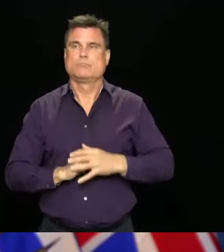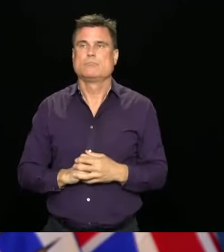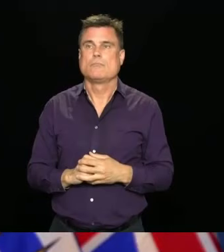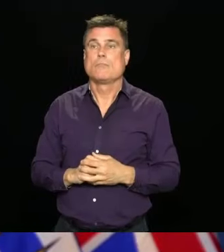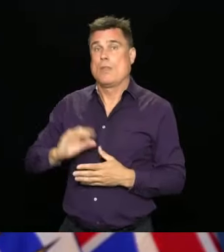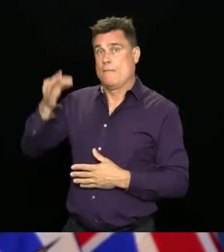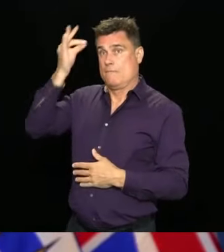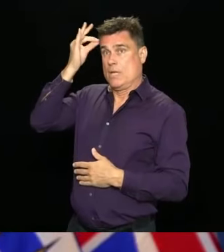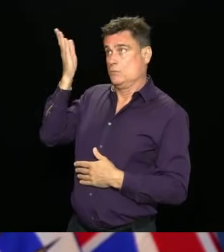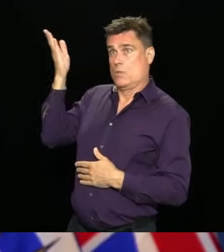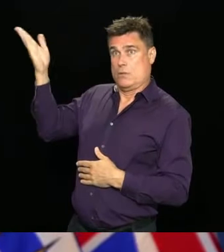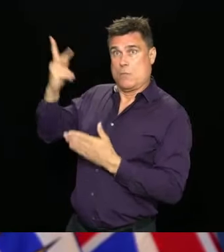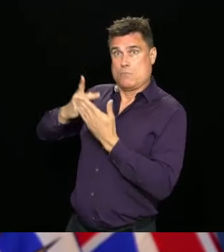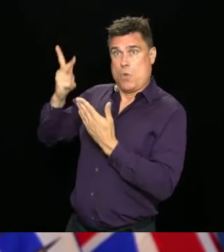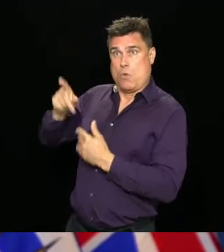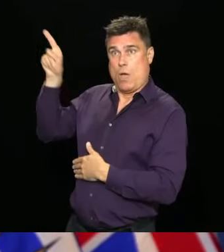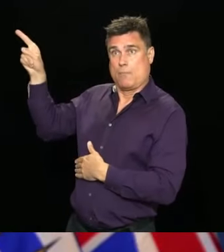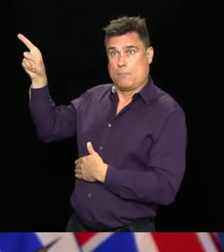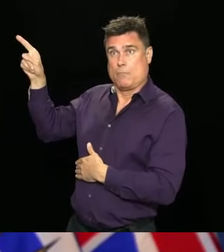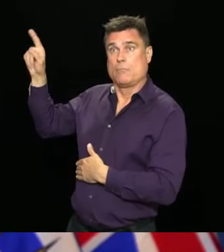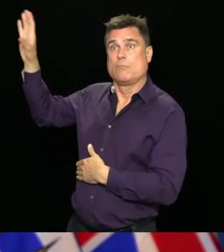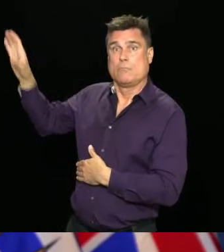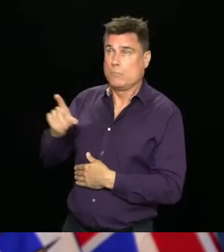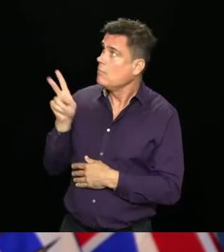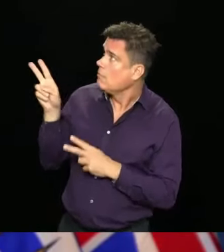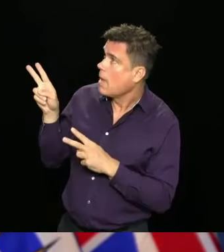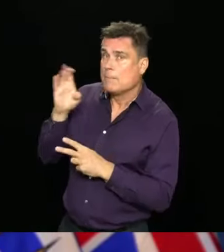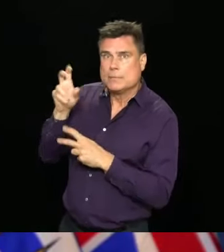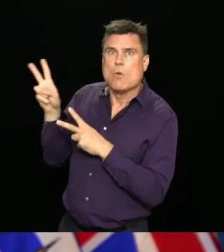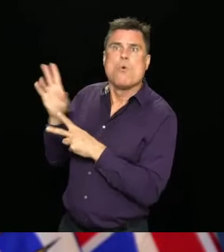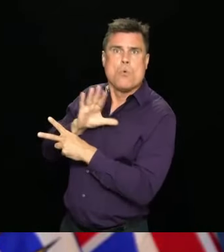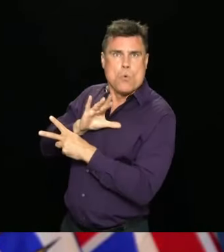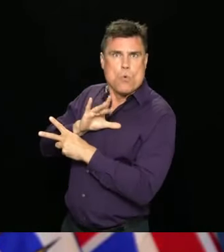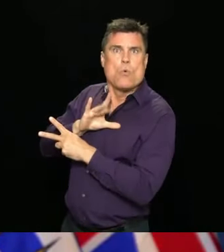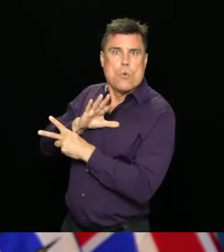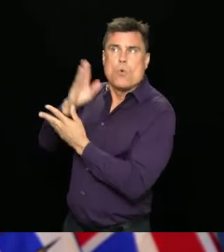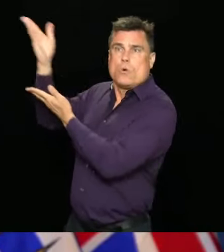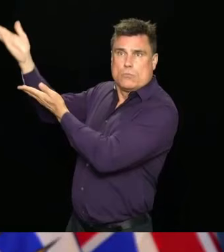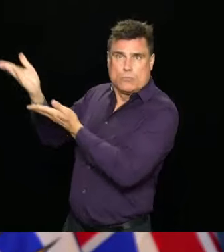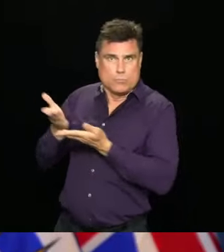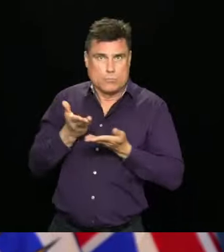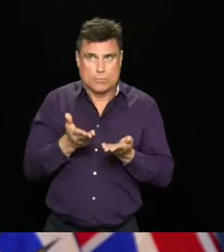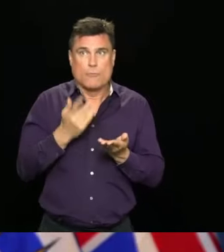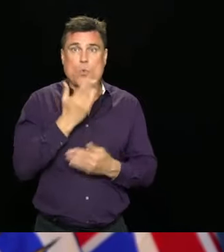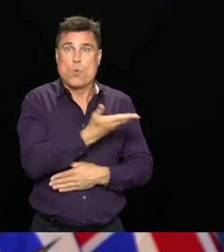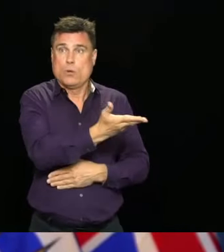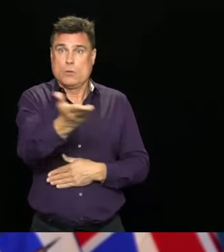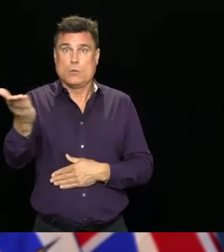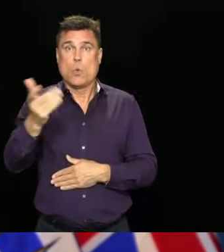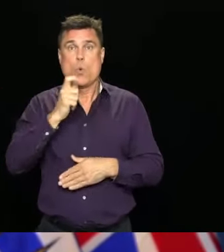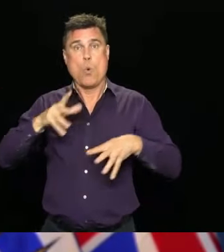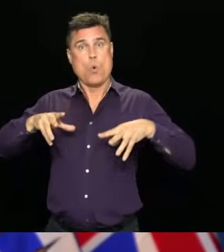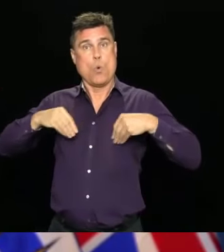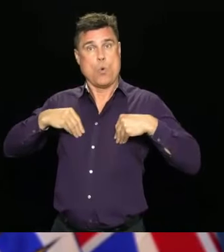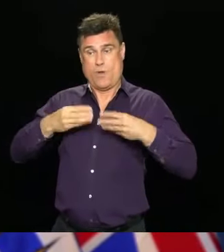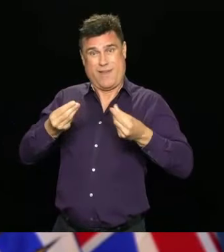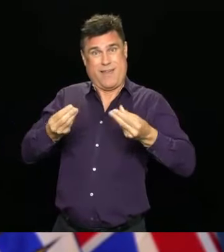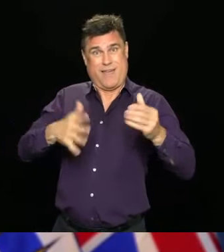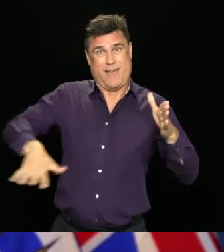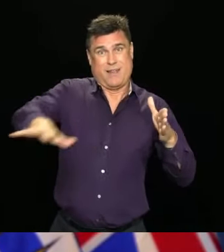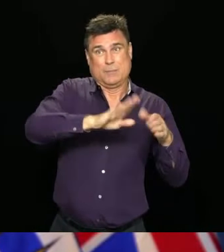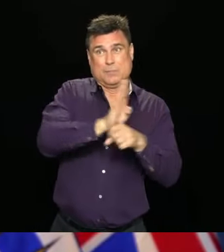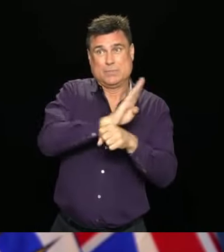British Columbia. And I want to again express my appreciation to the many landlords who've stepped up to the plate, who've already applied for the